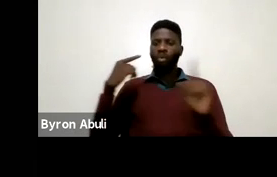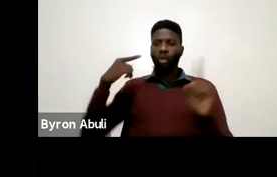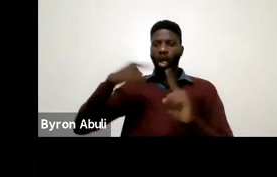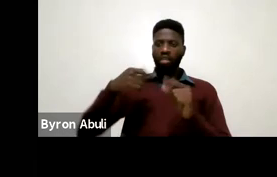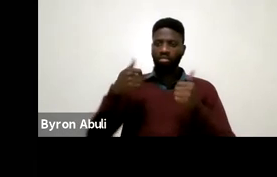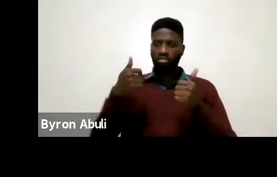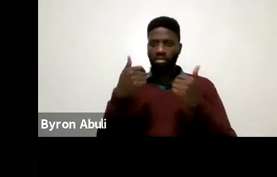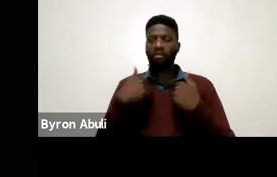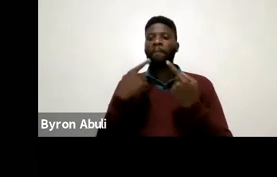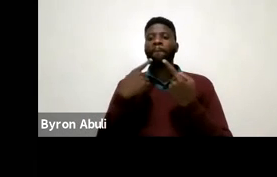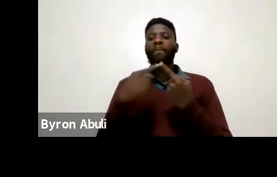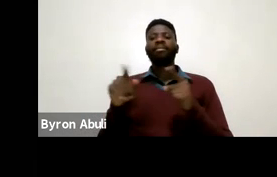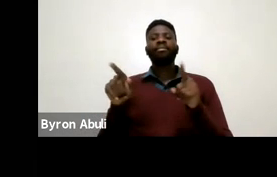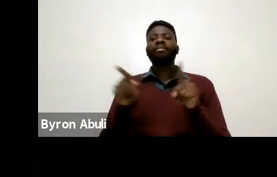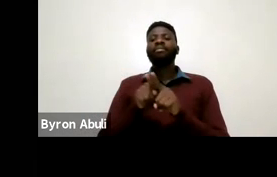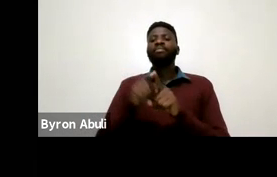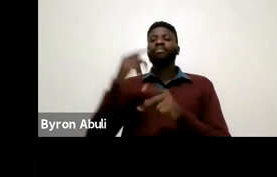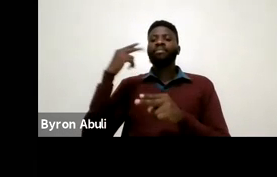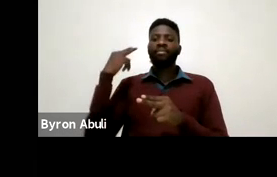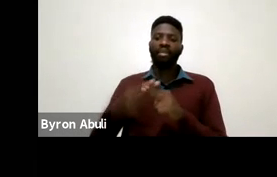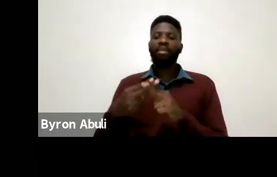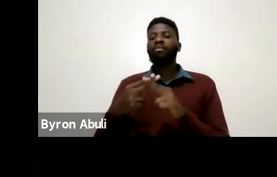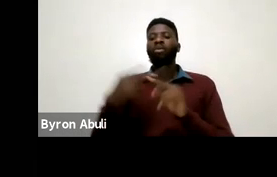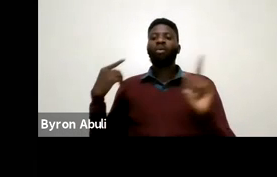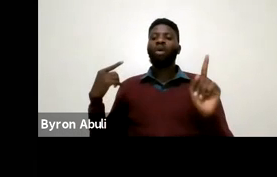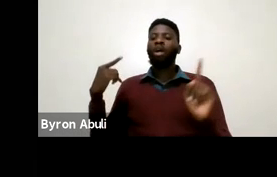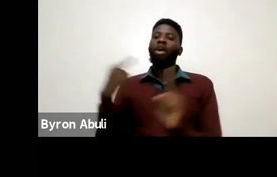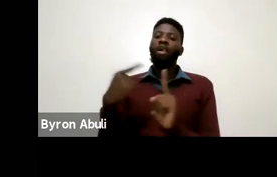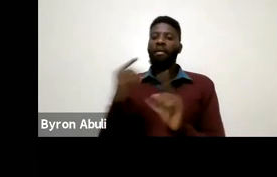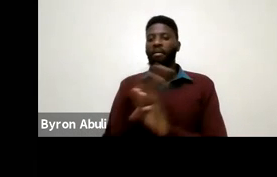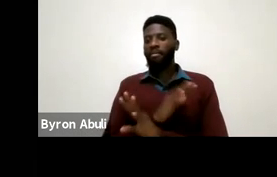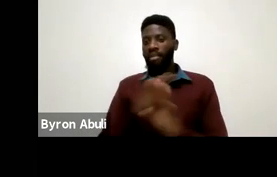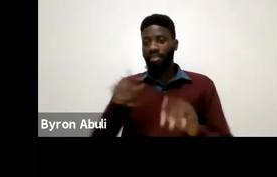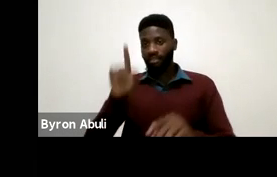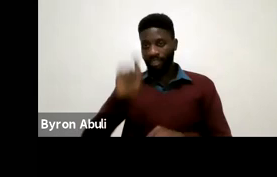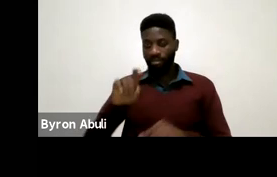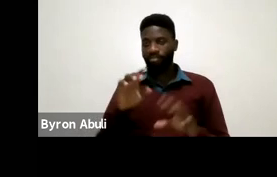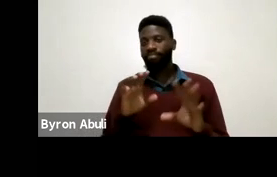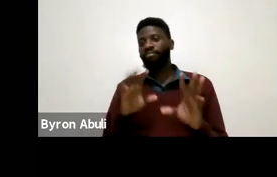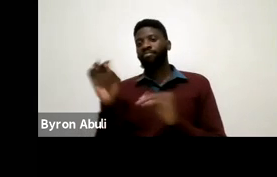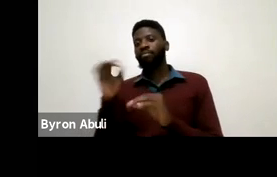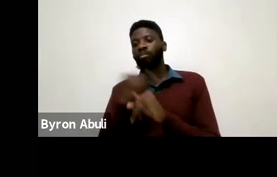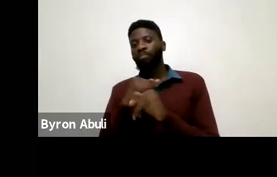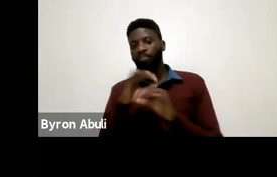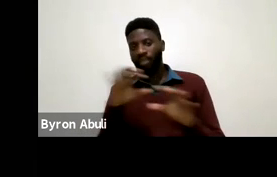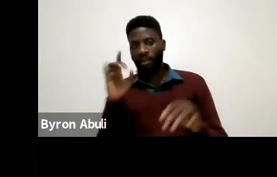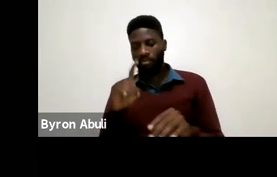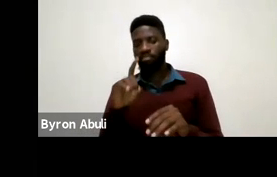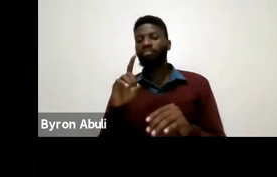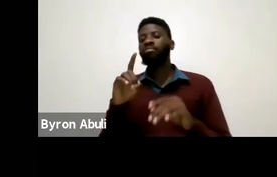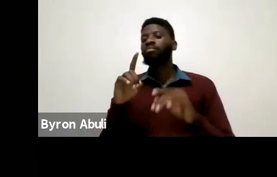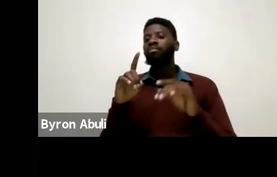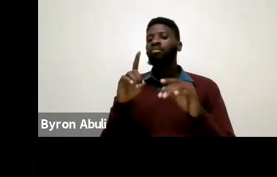have just remained goals. So you need to make a difference as you go to the job market and make that difference that people are waiting